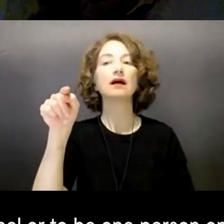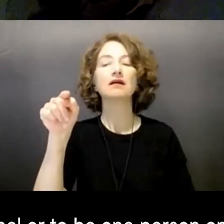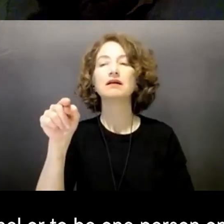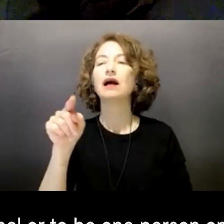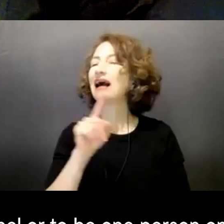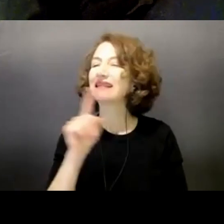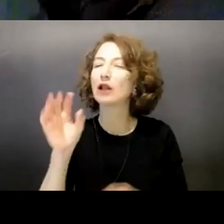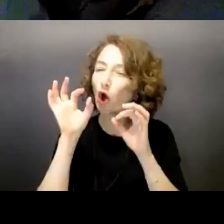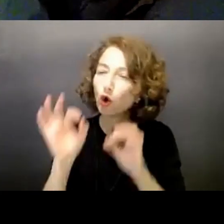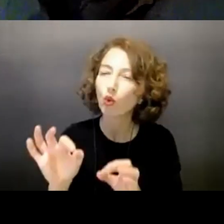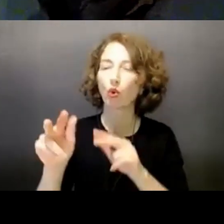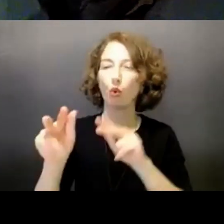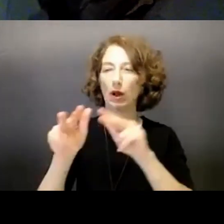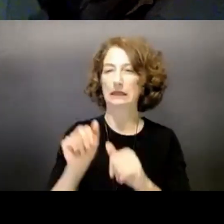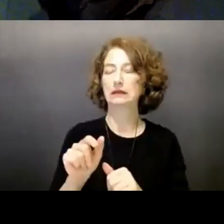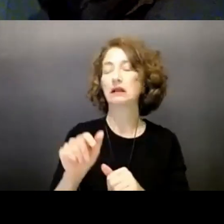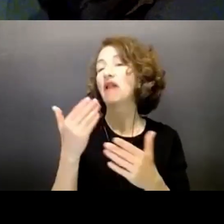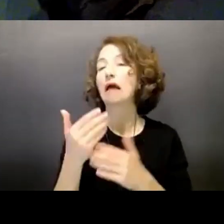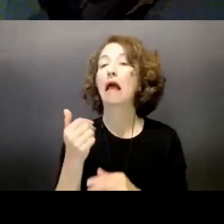on a panel, or